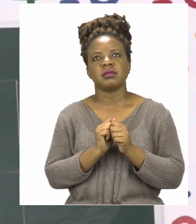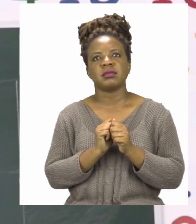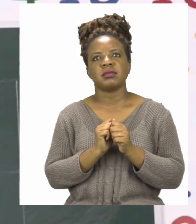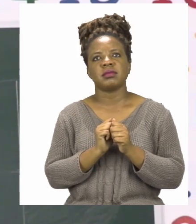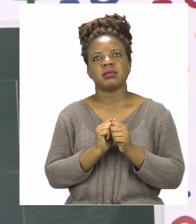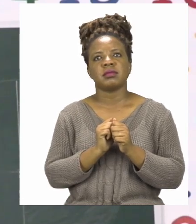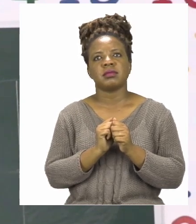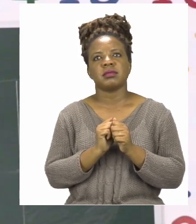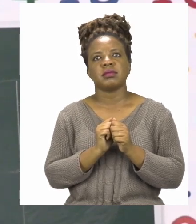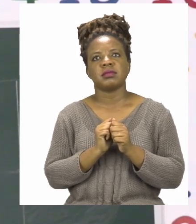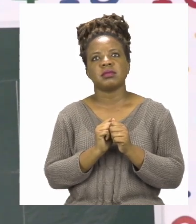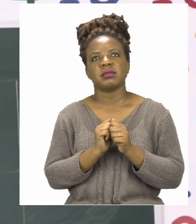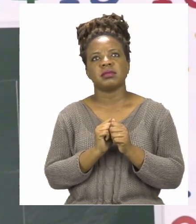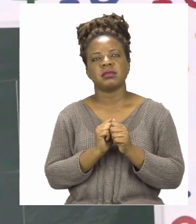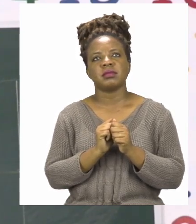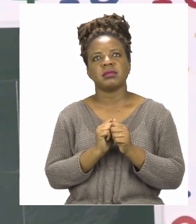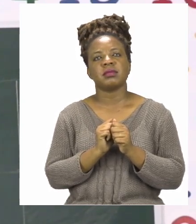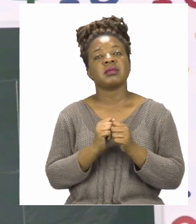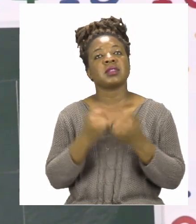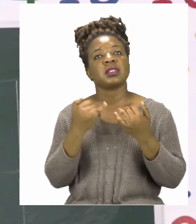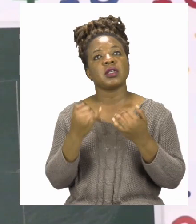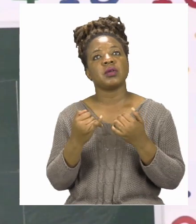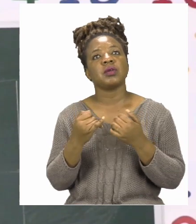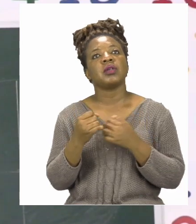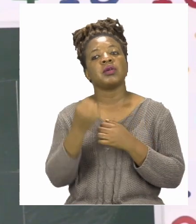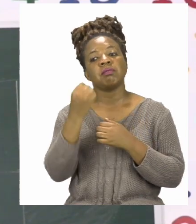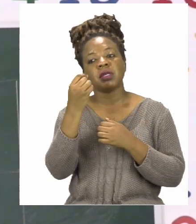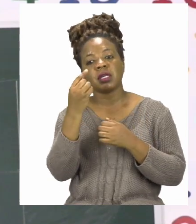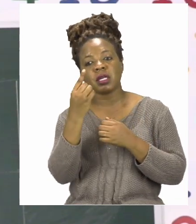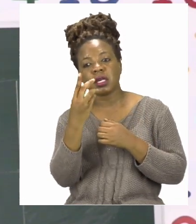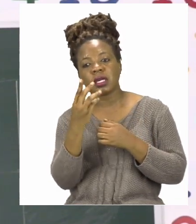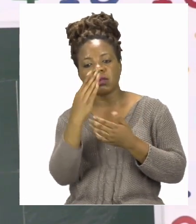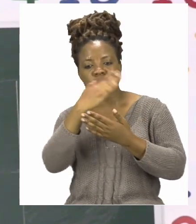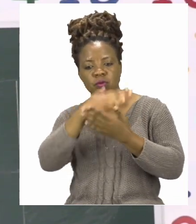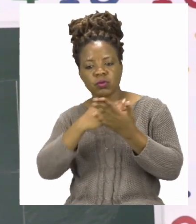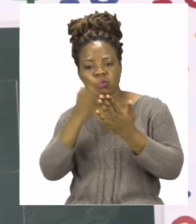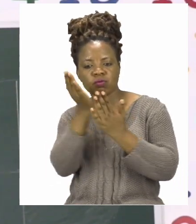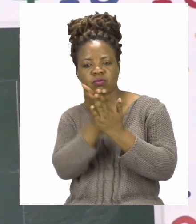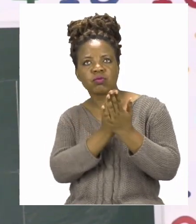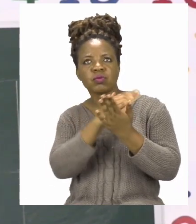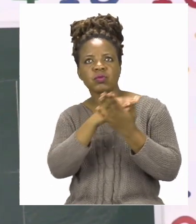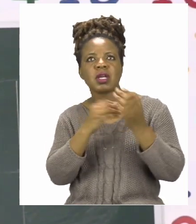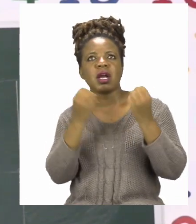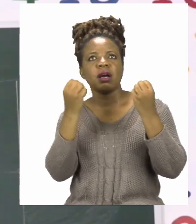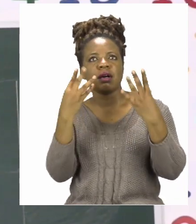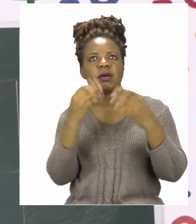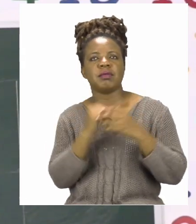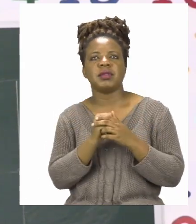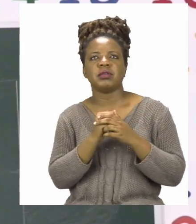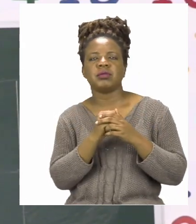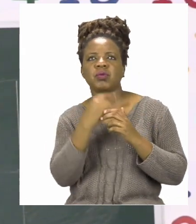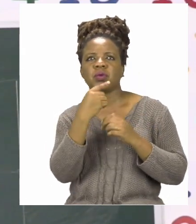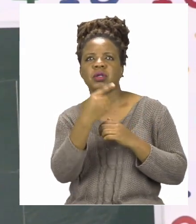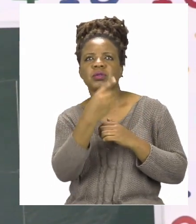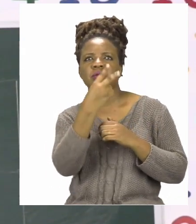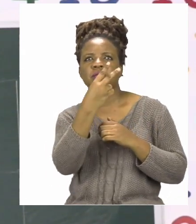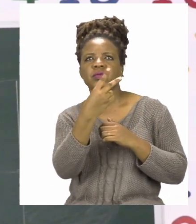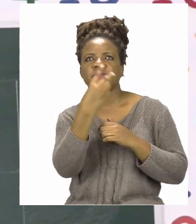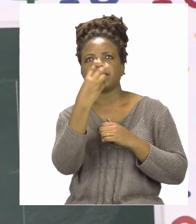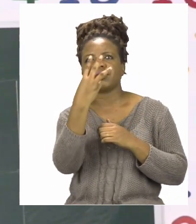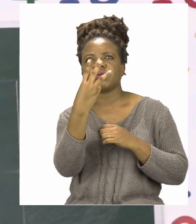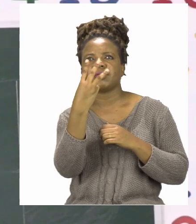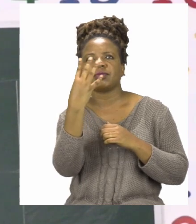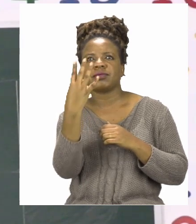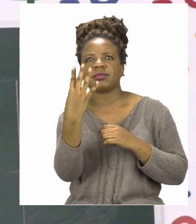to do is count how many parts we have. In this case, we have 1, 2,